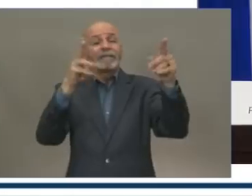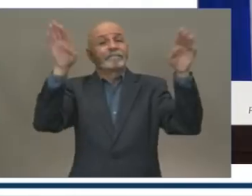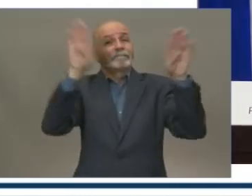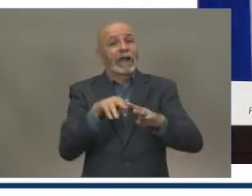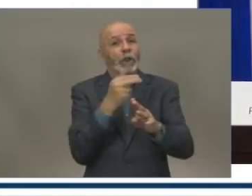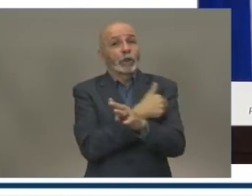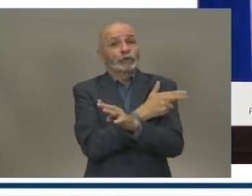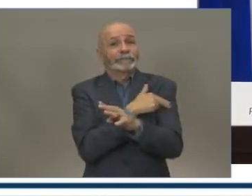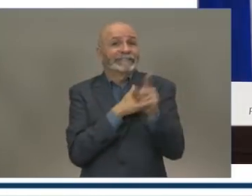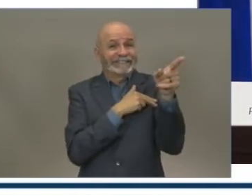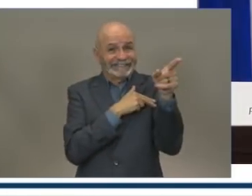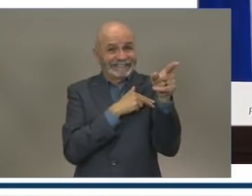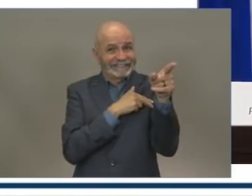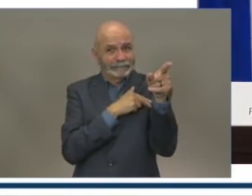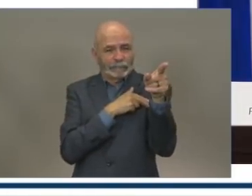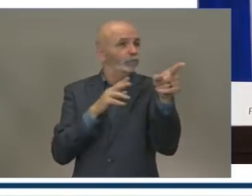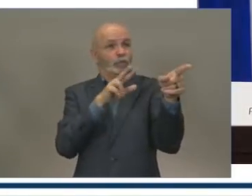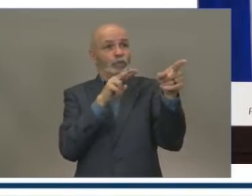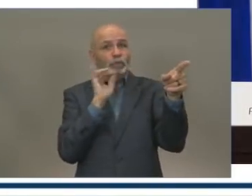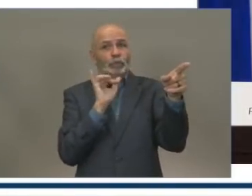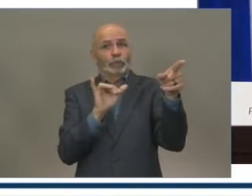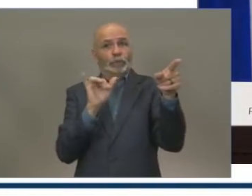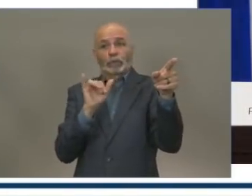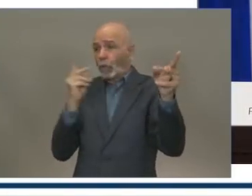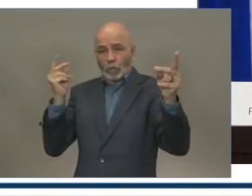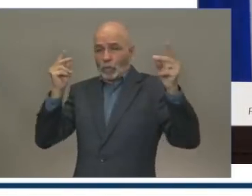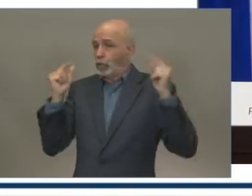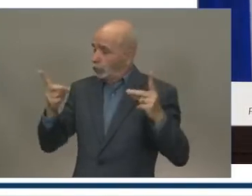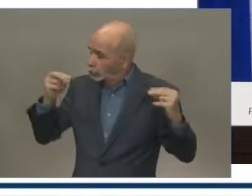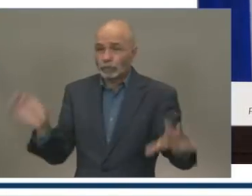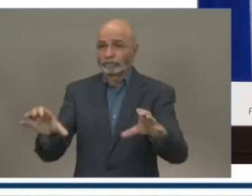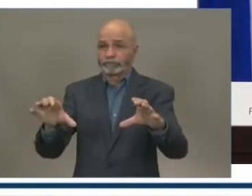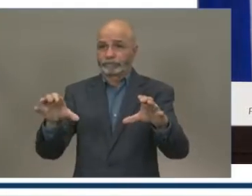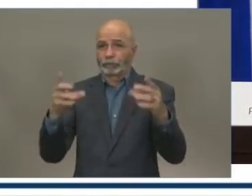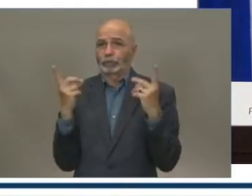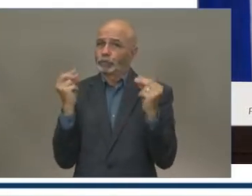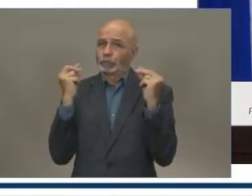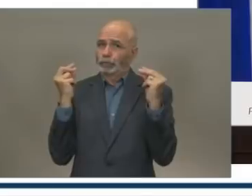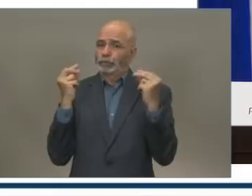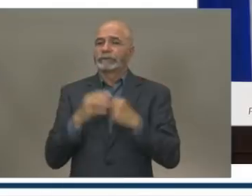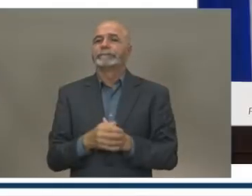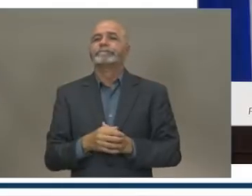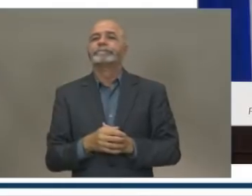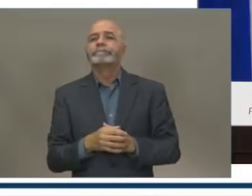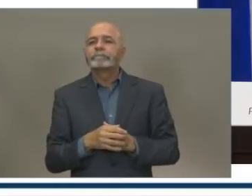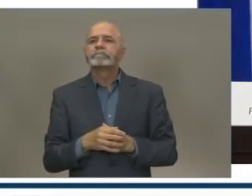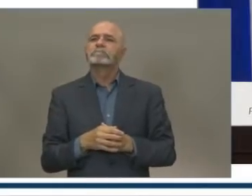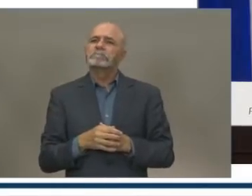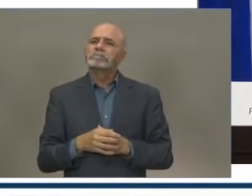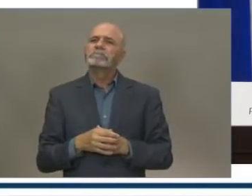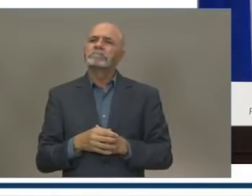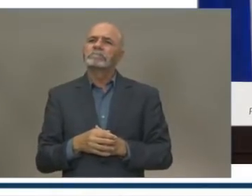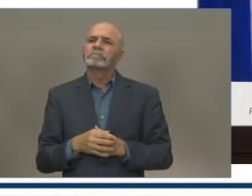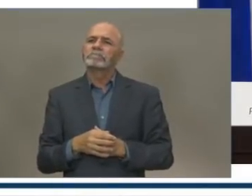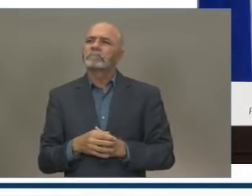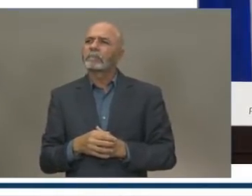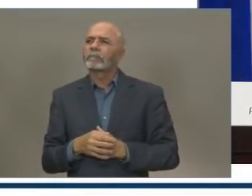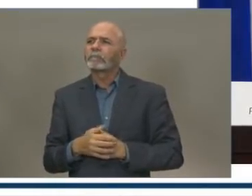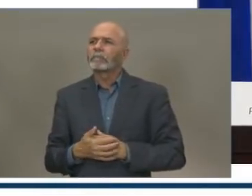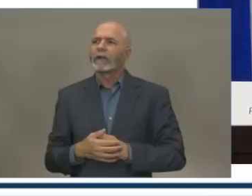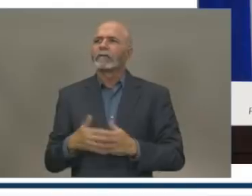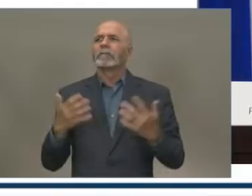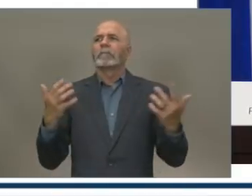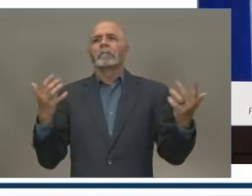act for sure. But good questions today. I appreciate that. We're getting closer to the end of